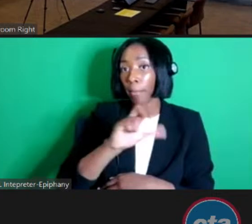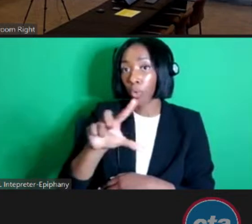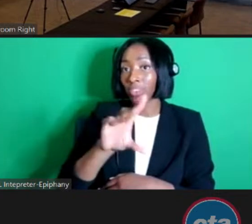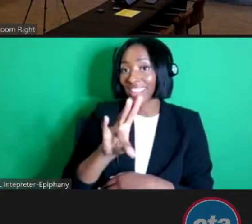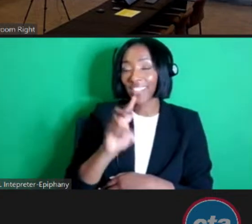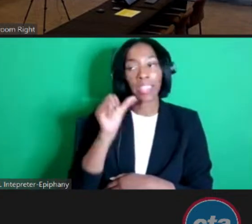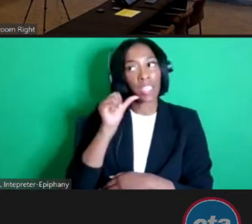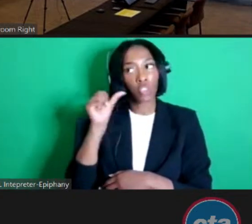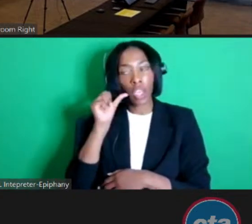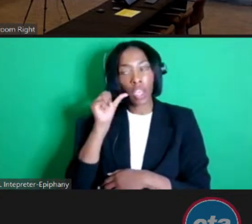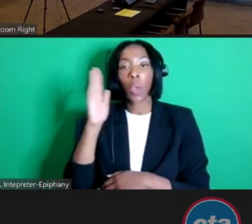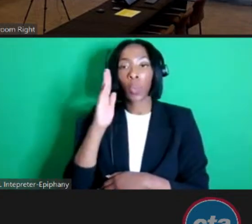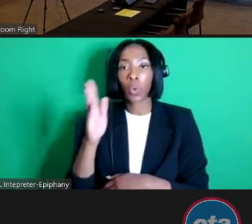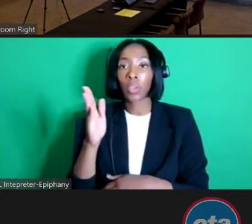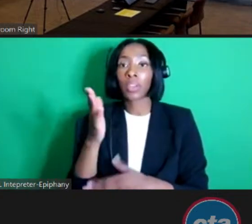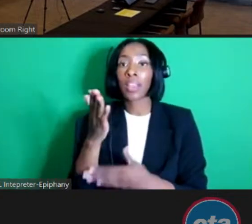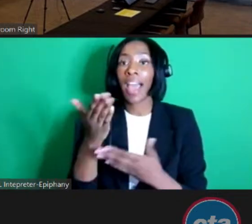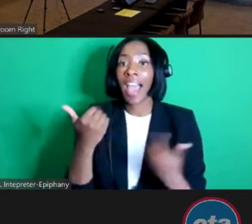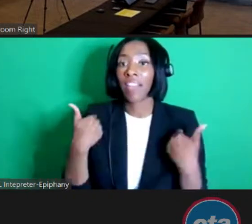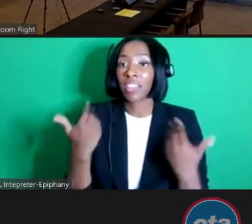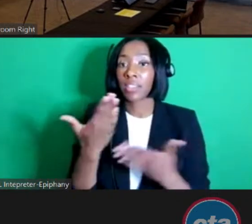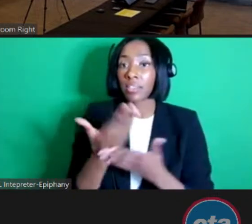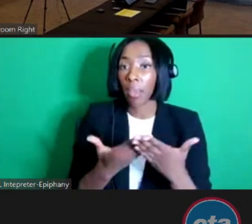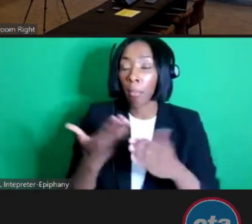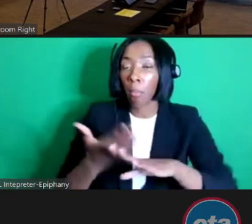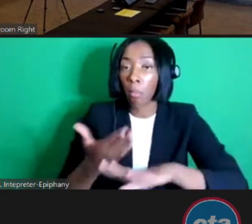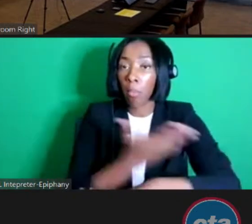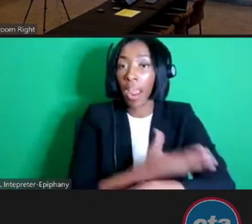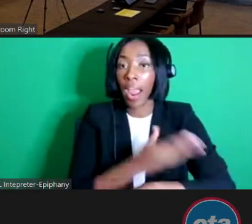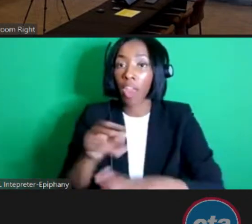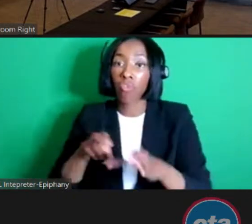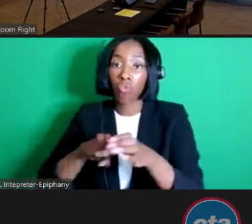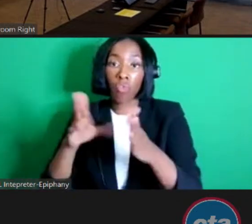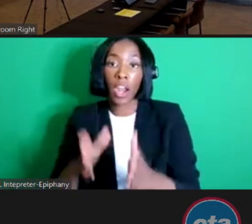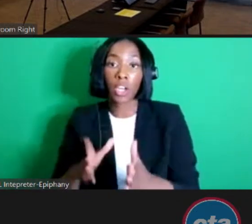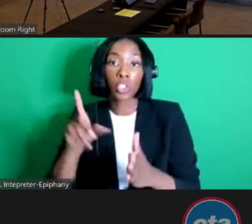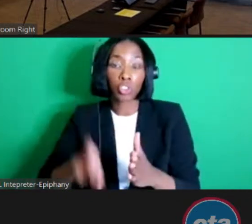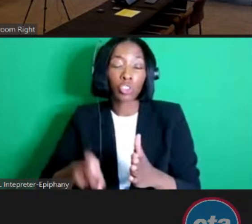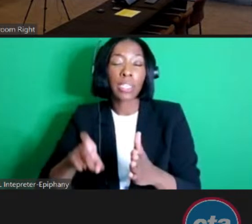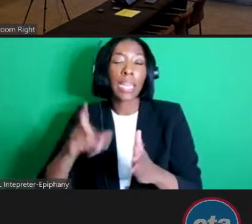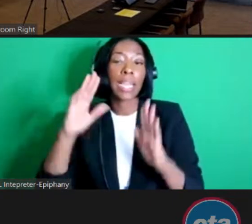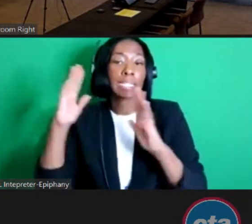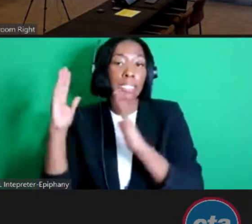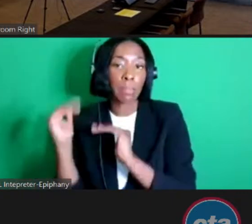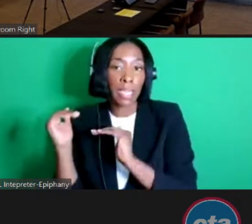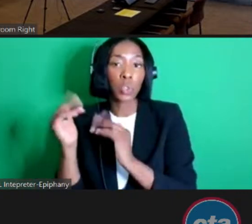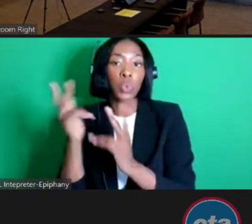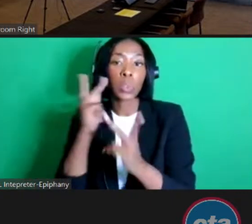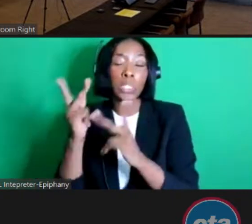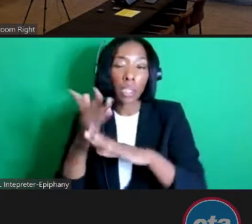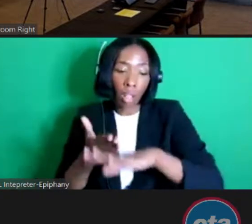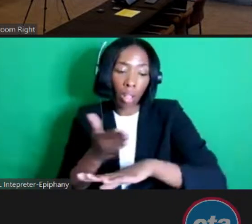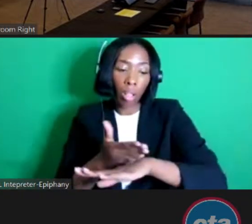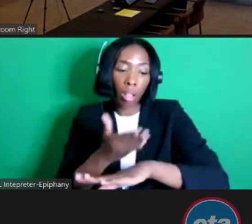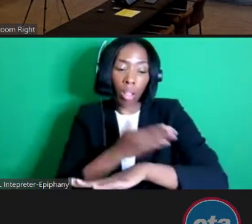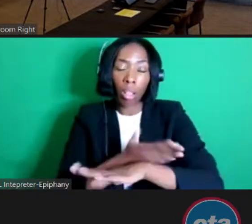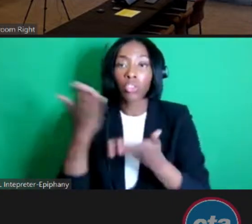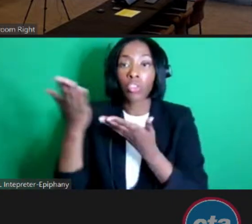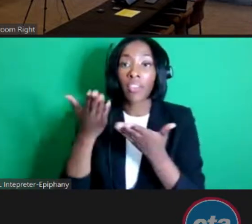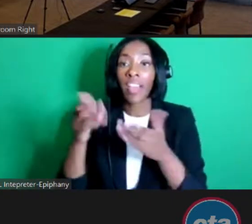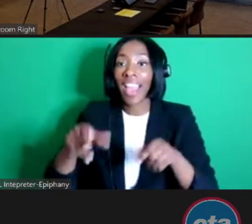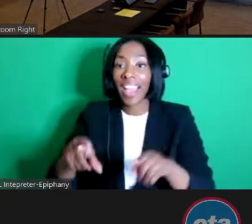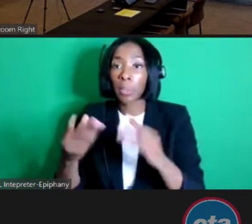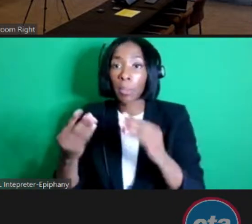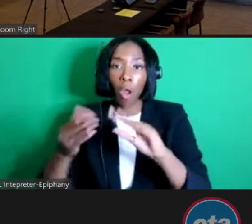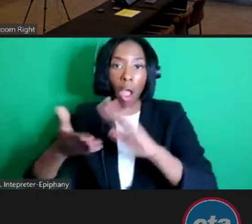will have some immediate improvements, and riders should expect to see gradual increasing service as more operators are added